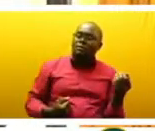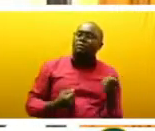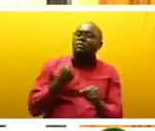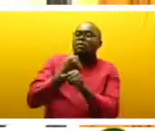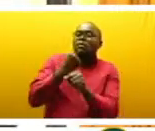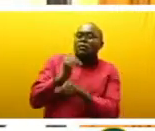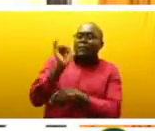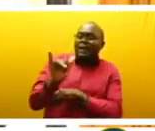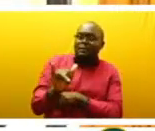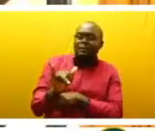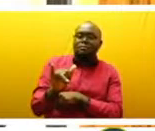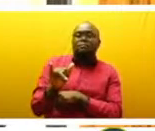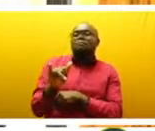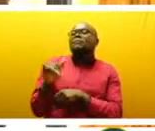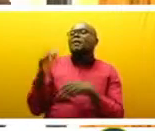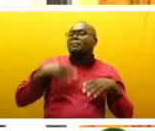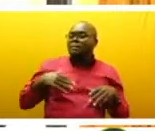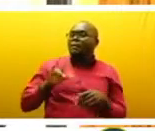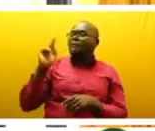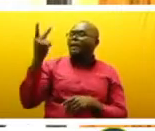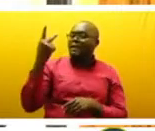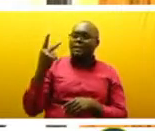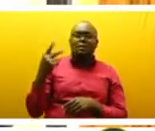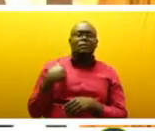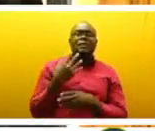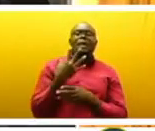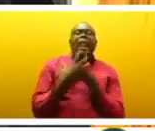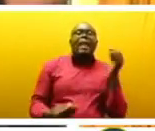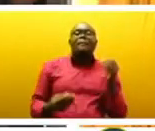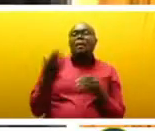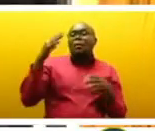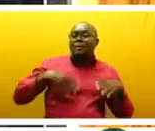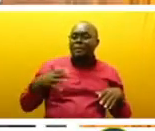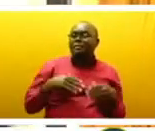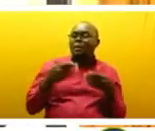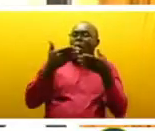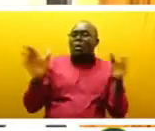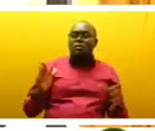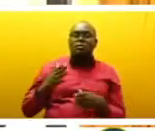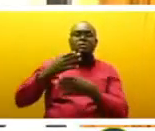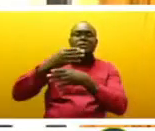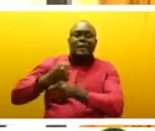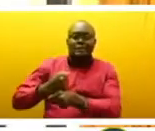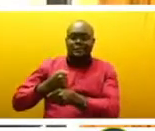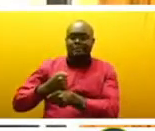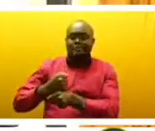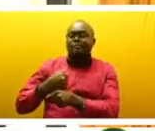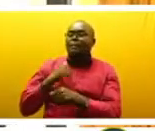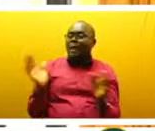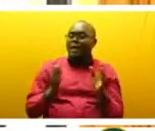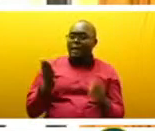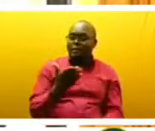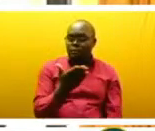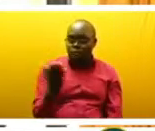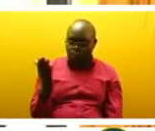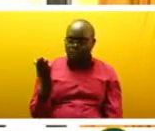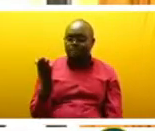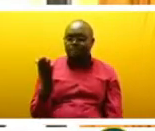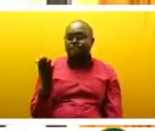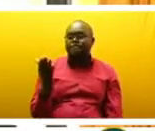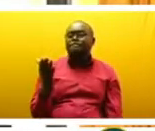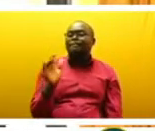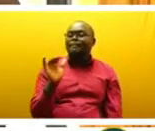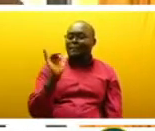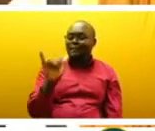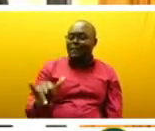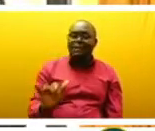the ramifications on the people of Kenya will be dire because people end up losing trust. So I urge you that do